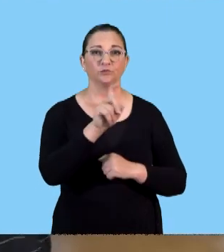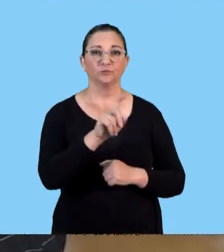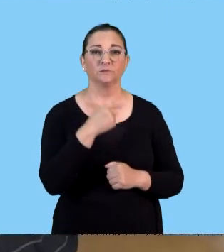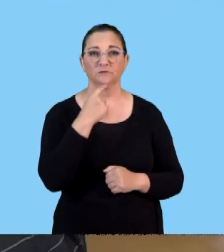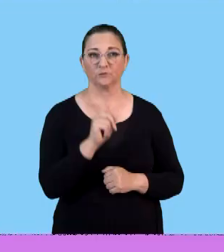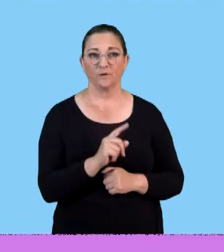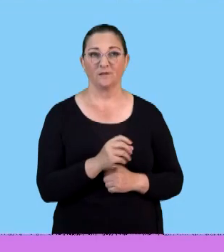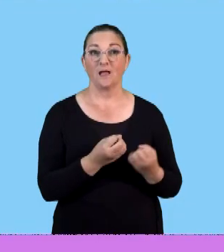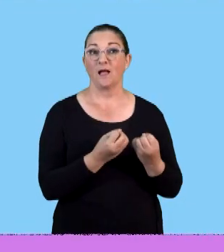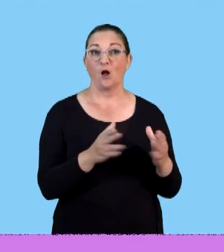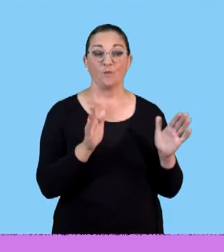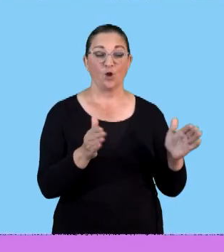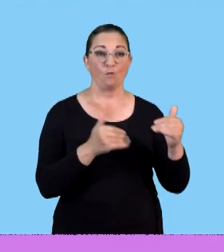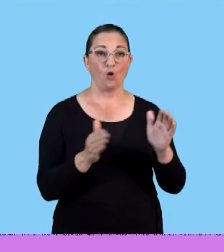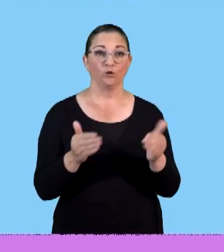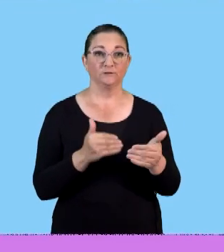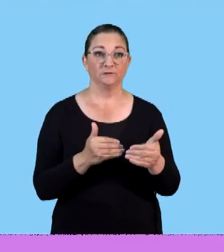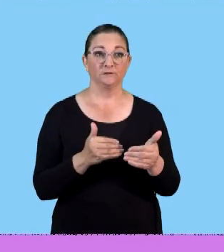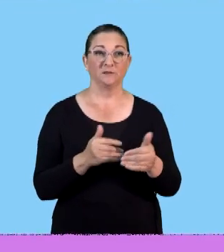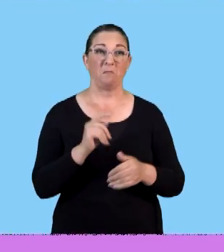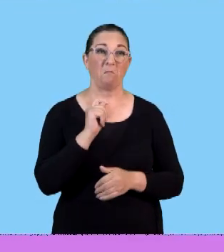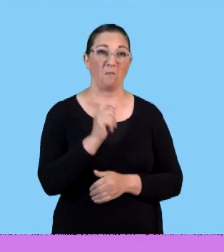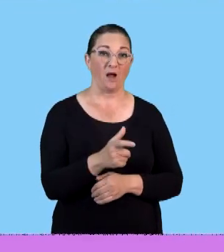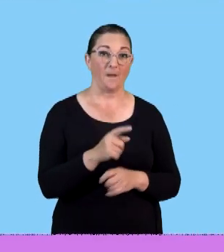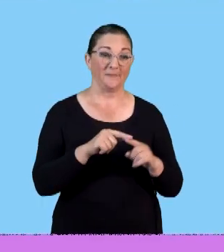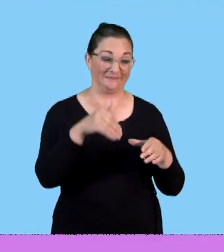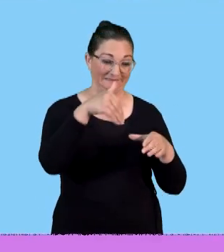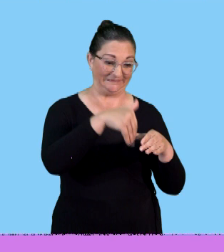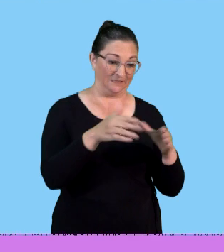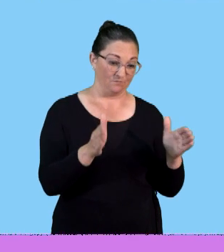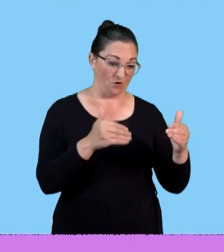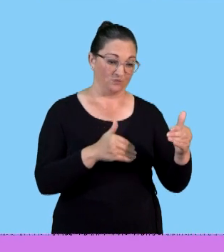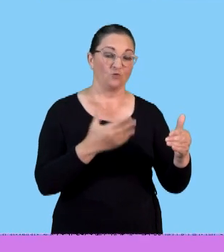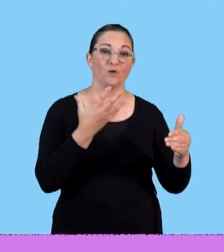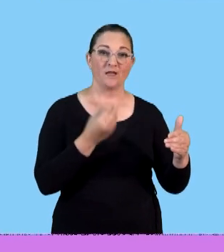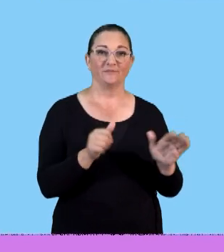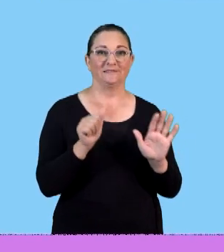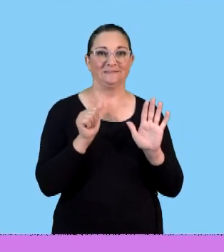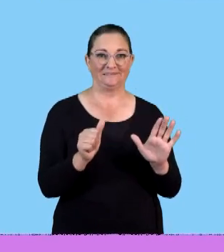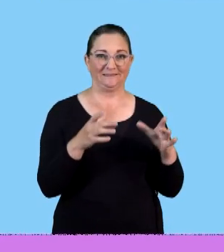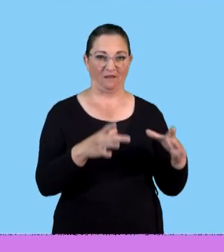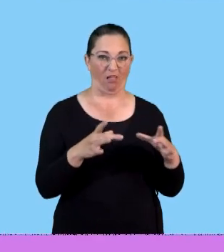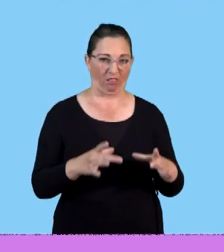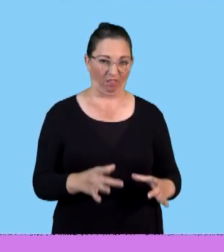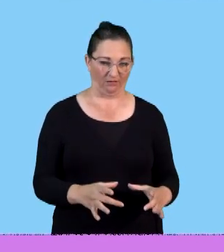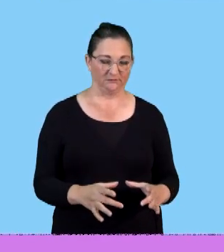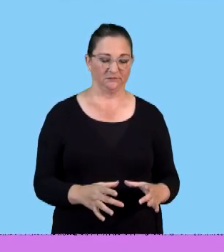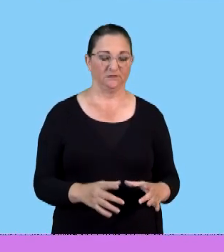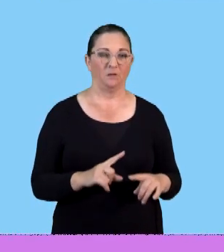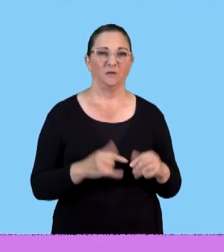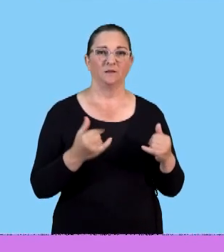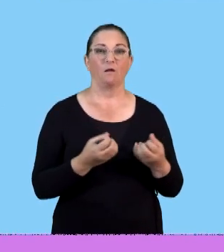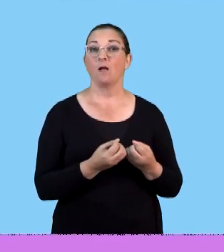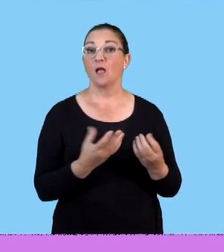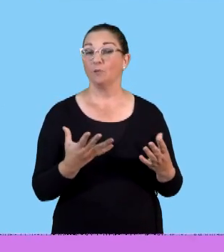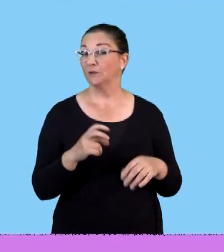It says, how many boxes must he buy if each box has 6 tiles? Remember we said, how